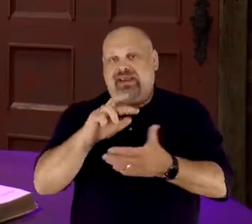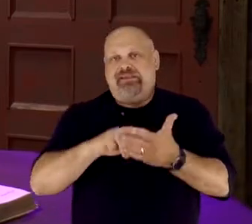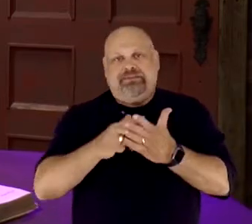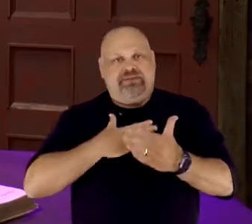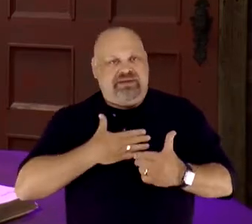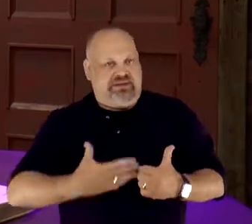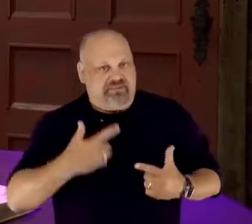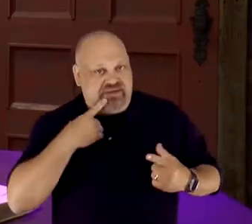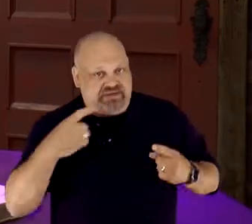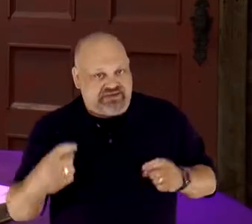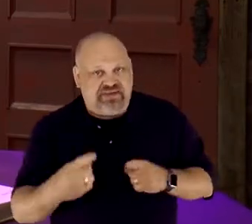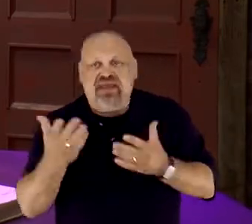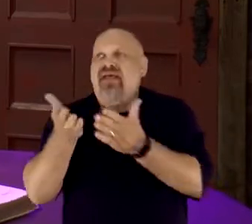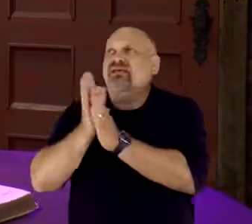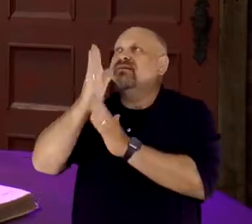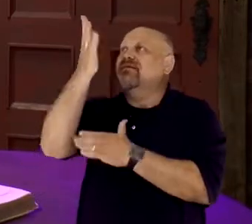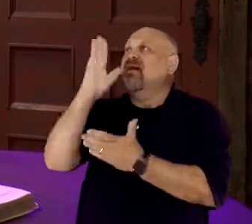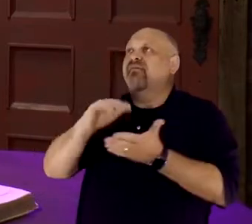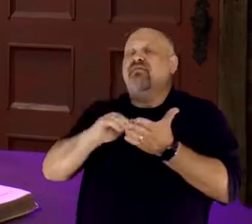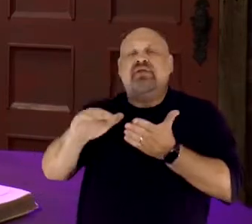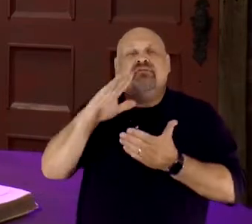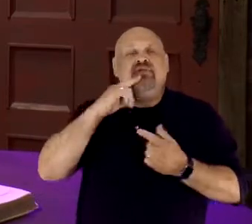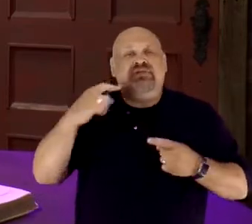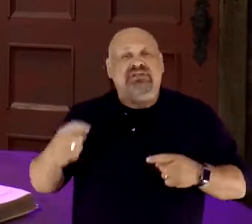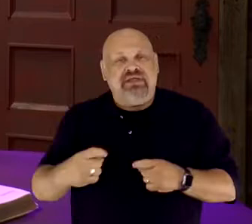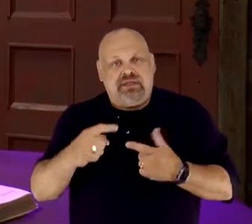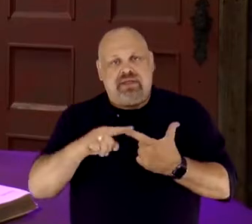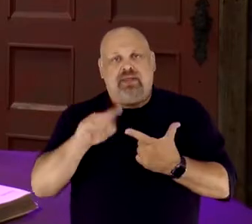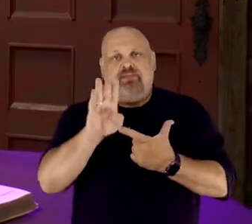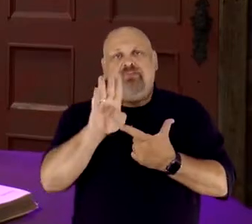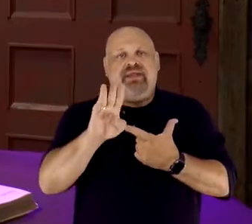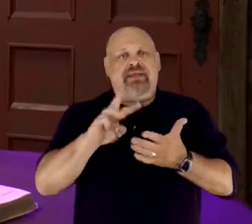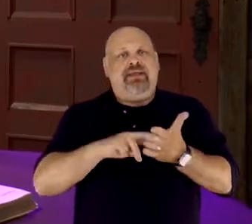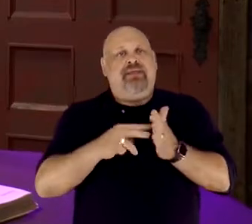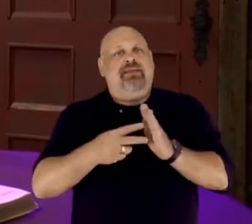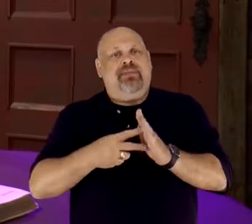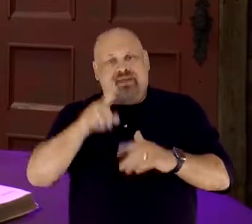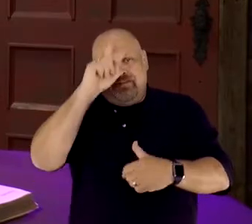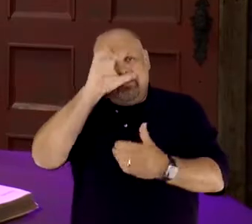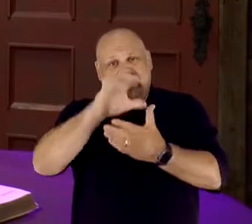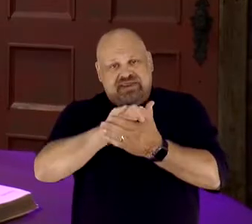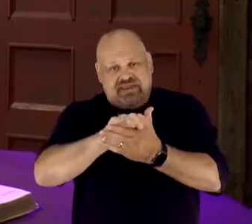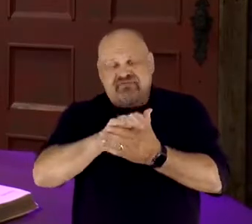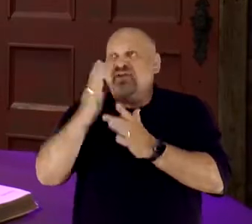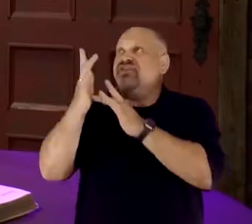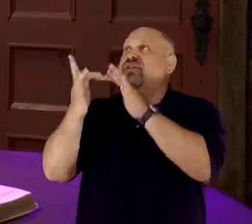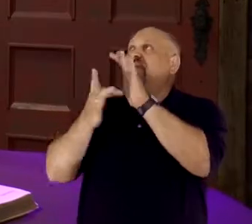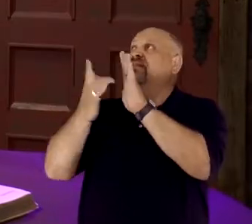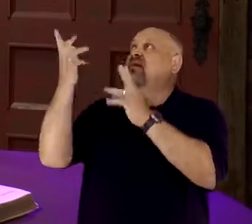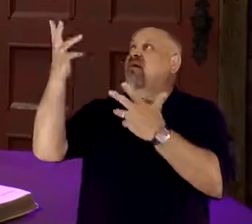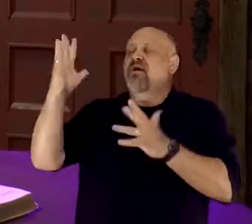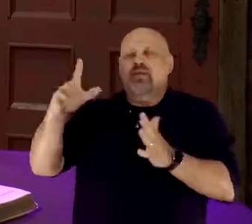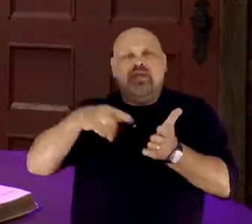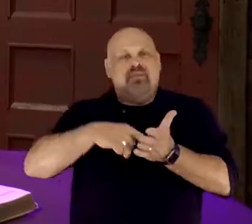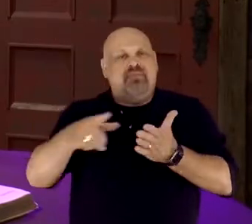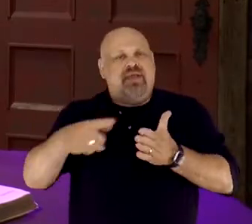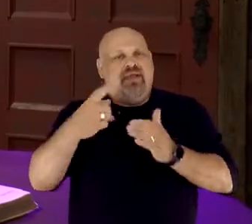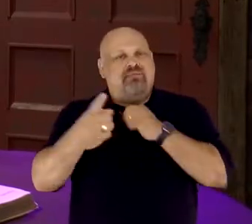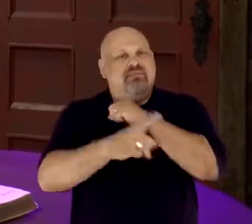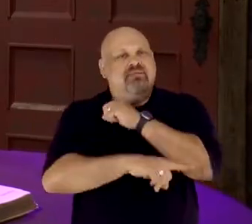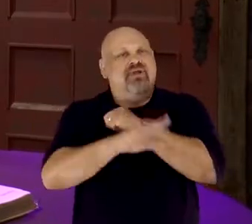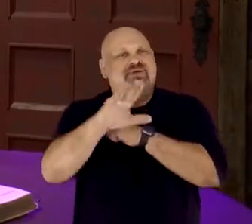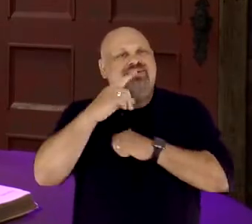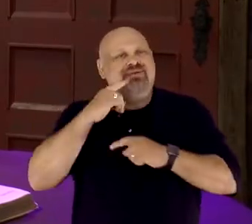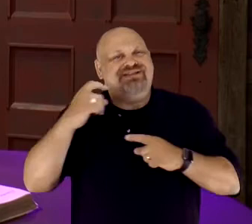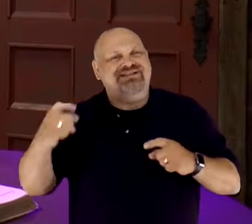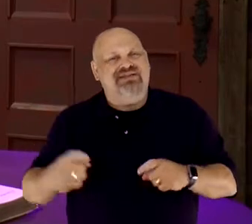for admit that you've sinned and ask God to forgive your sin. The letter B stands for believe that Jesus already paid the price for your